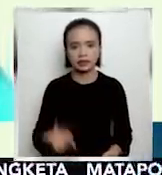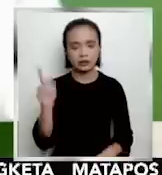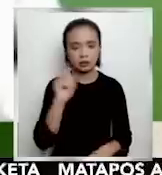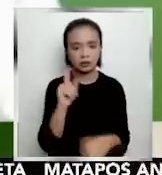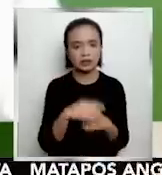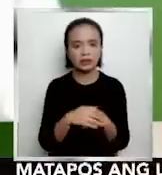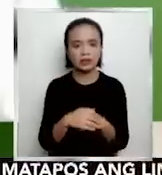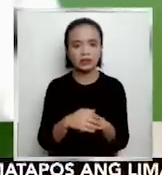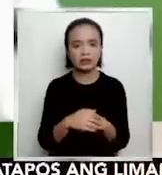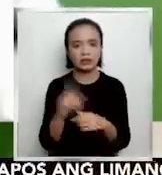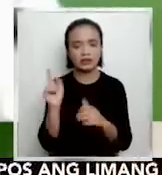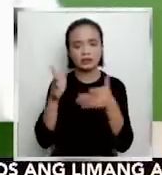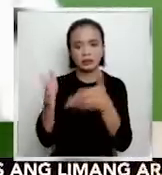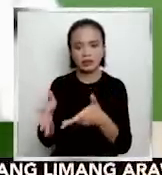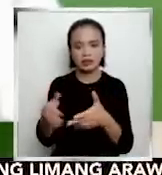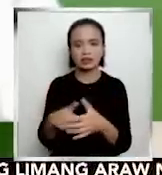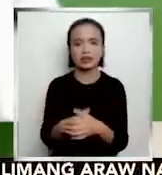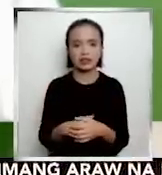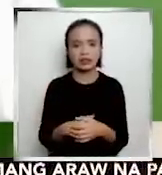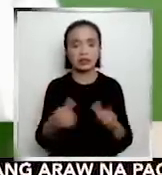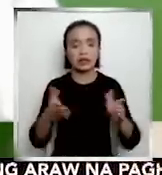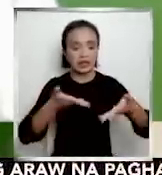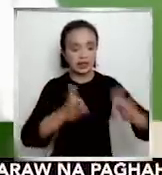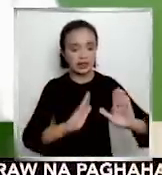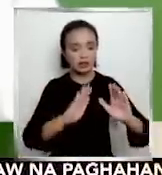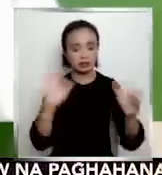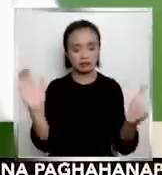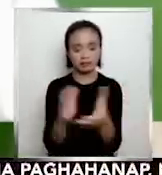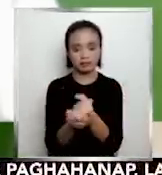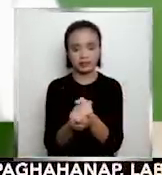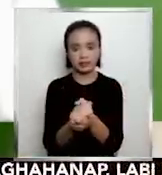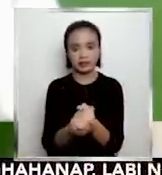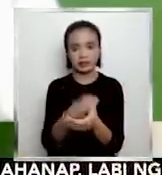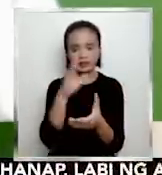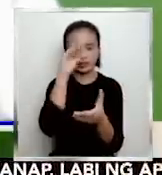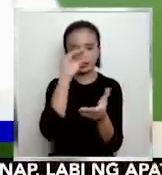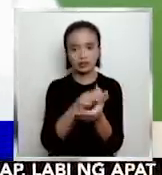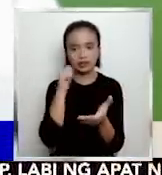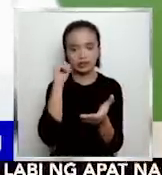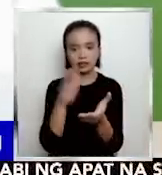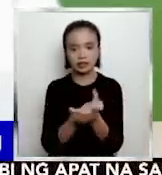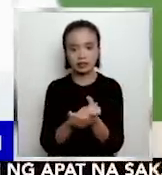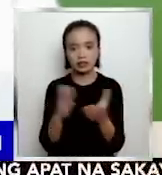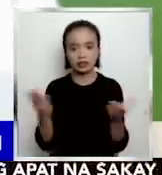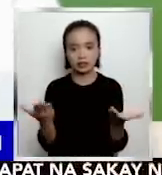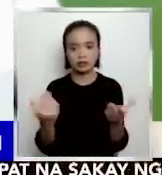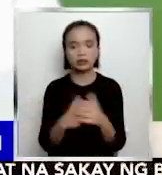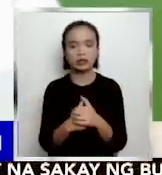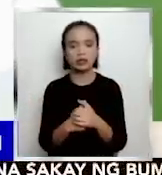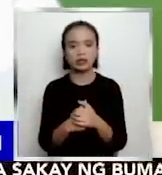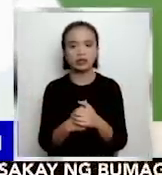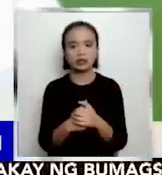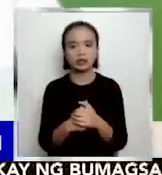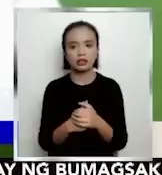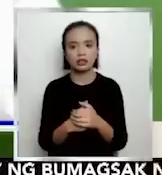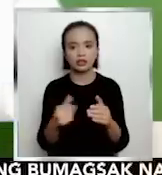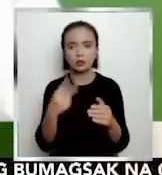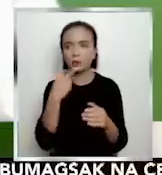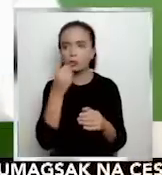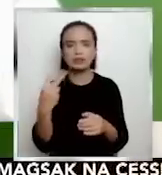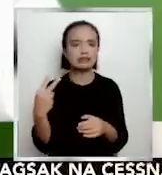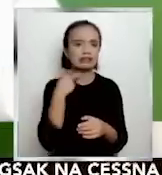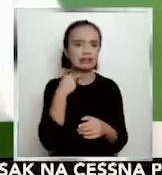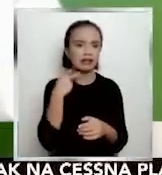abandonment. Allowing married spouses trapped in irremediably broken marriages to break free